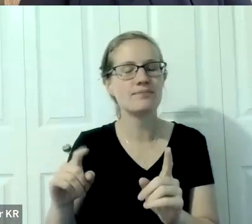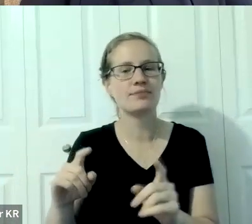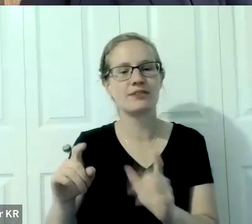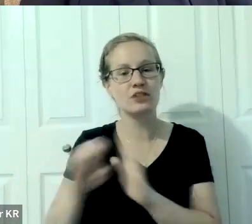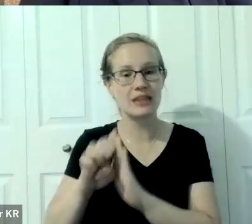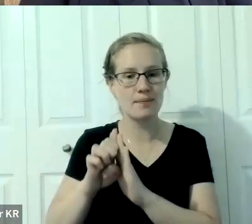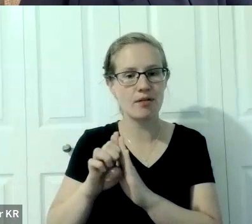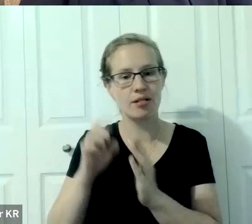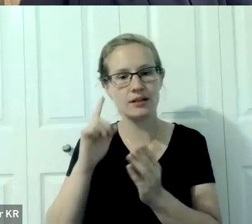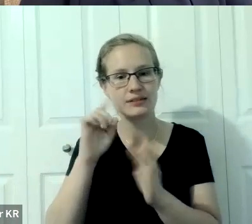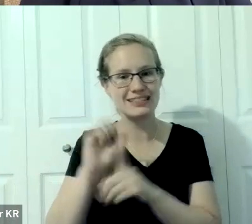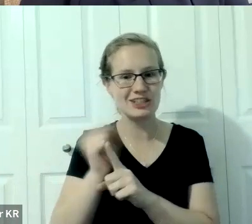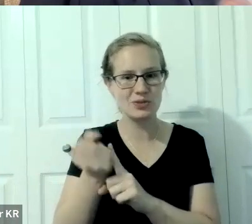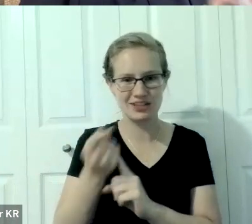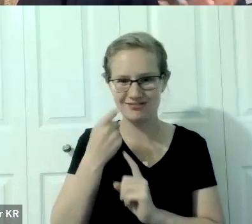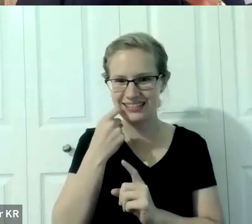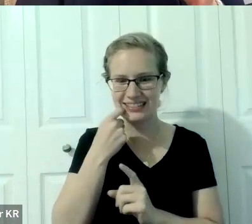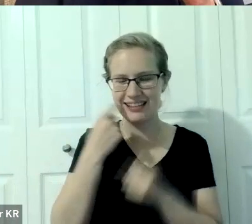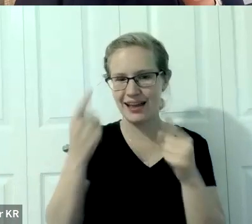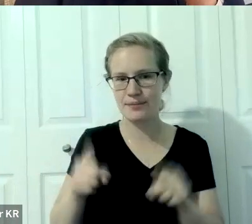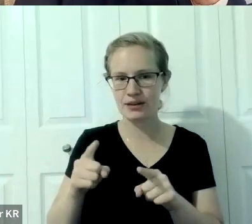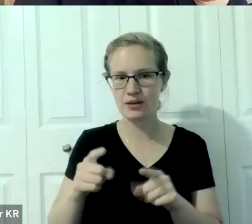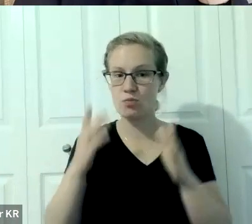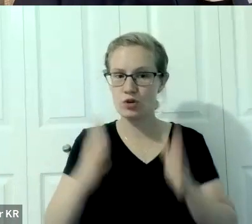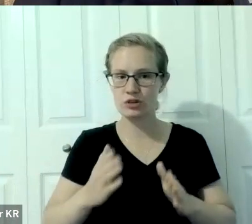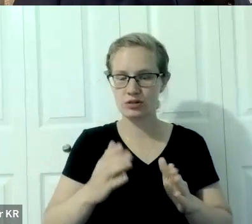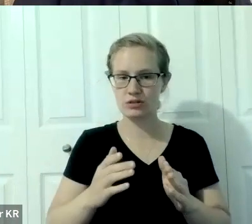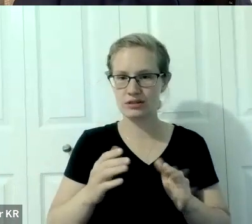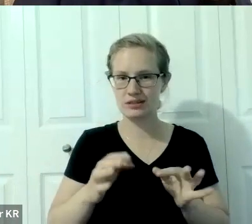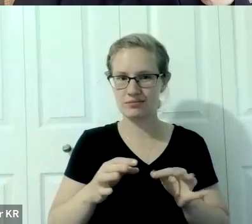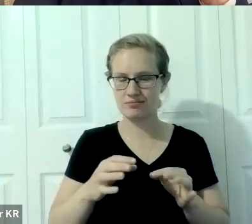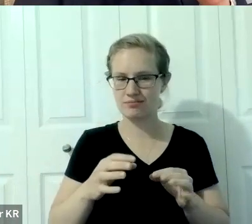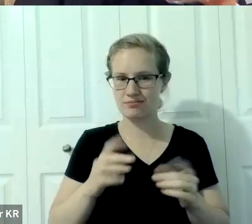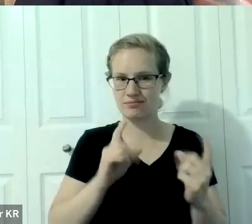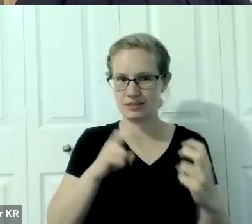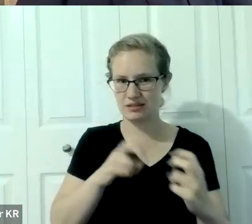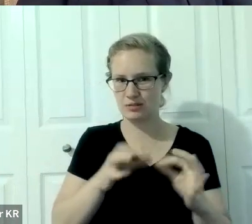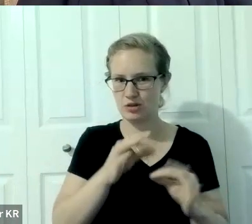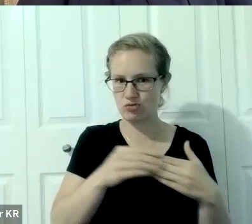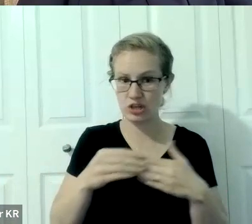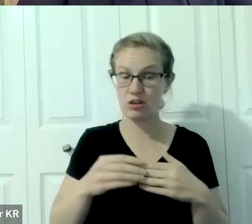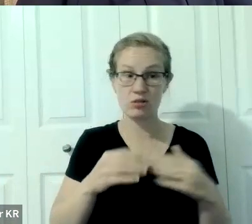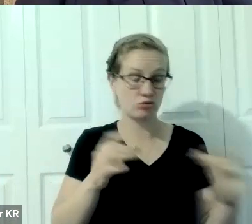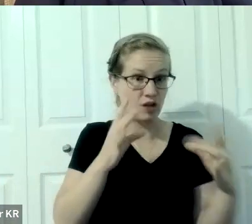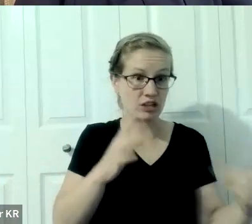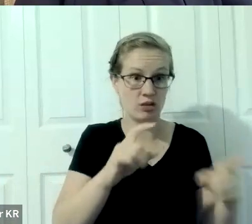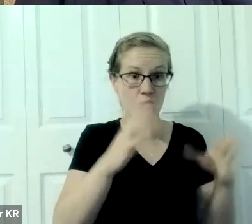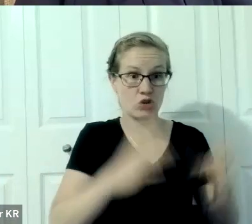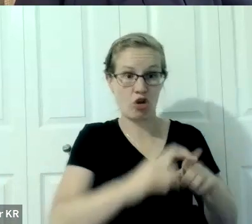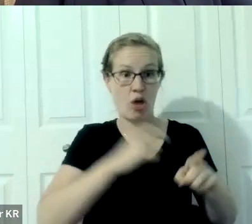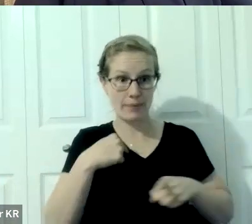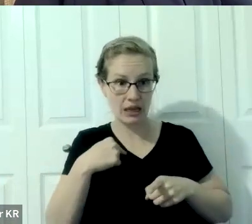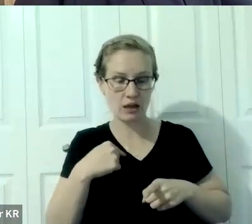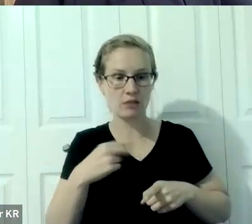I can think of a situation just not too long ago where a person I'm in spiritual direction with was in crisis. The person called me. I